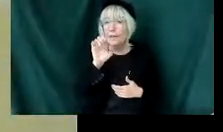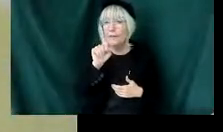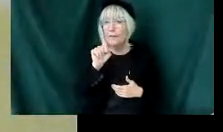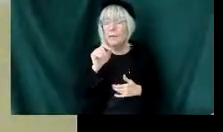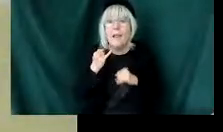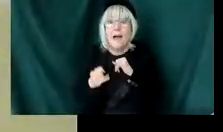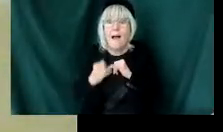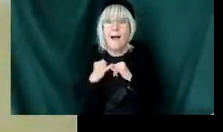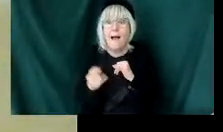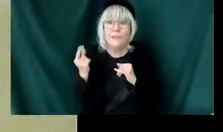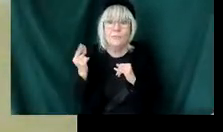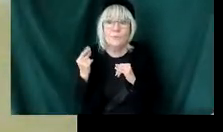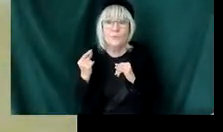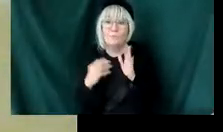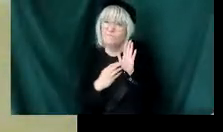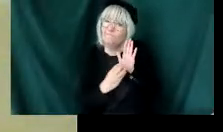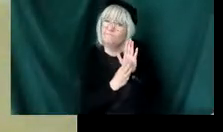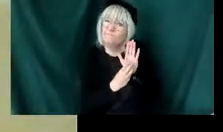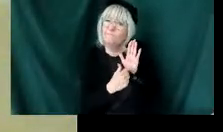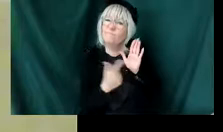do last?